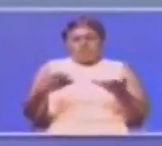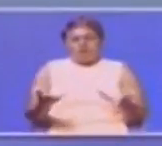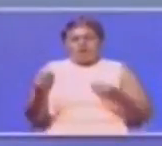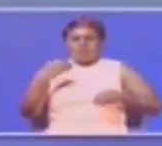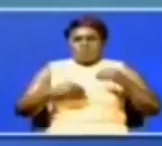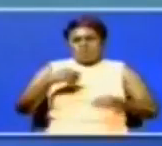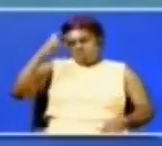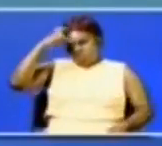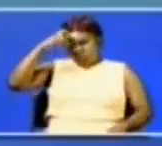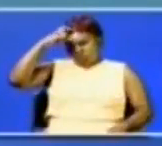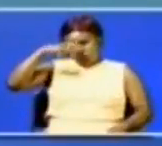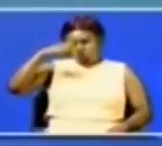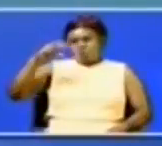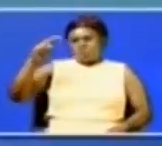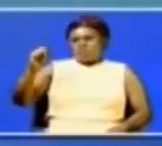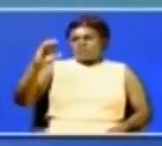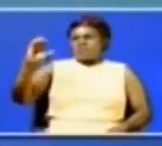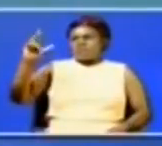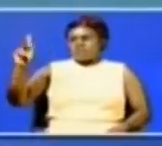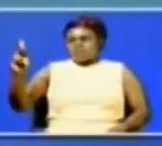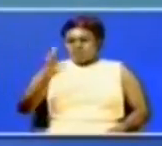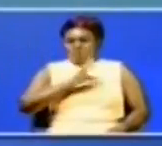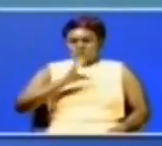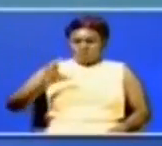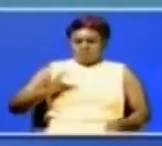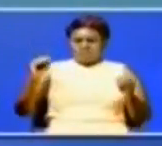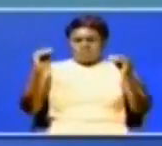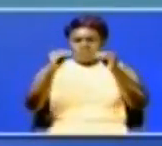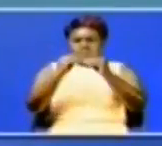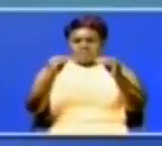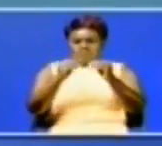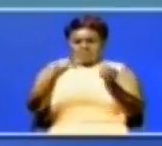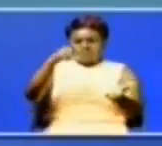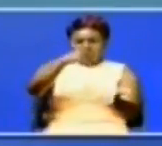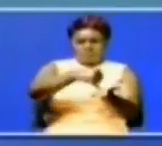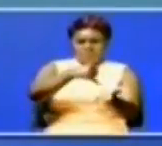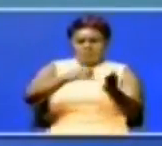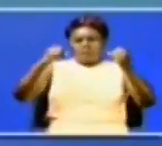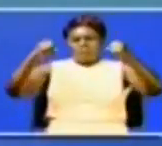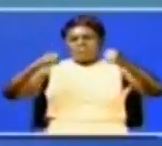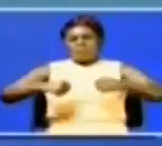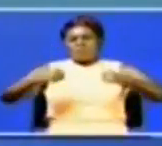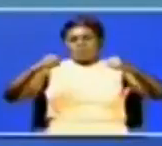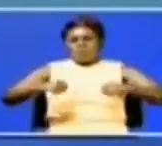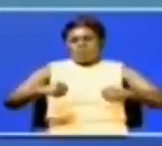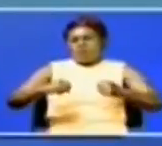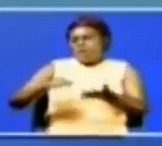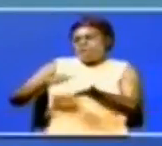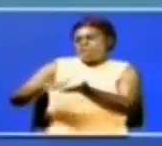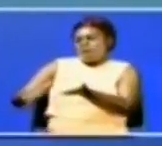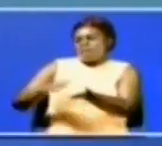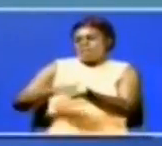The wisdom, Your Excellency, of the NCCK Executive Committee meeting includes the possibility of offering